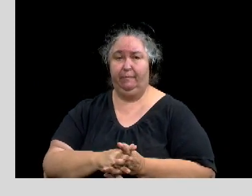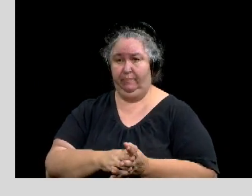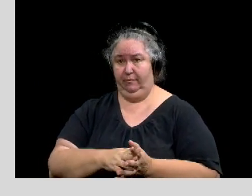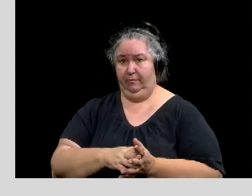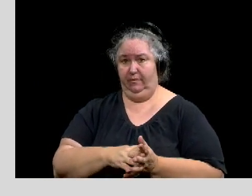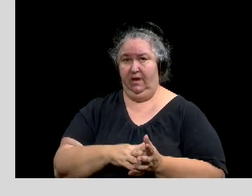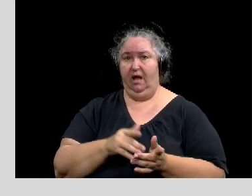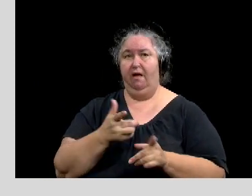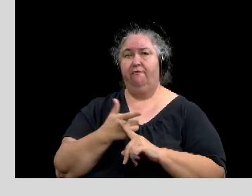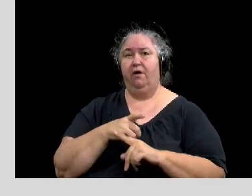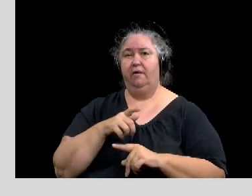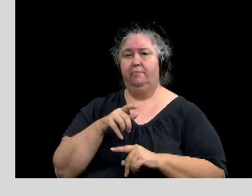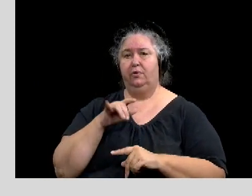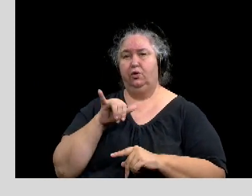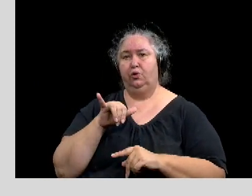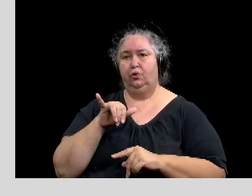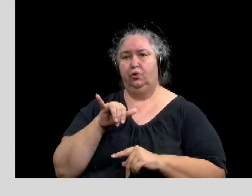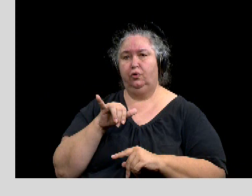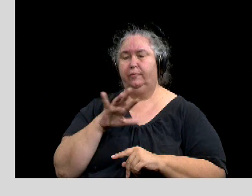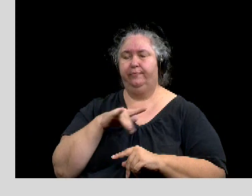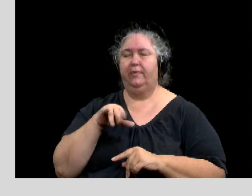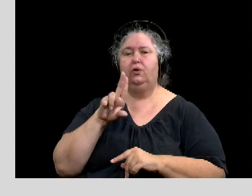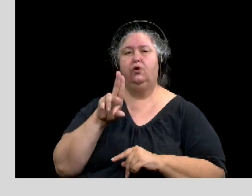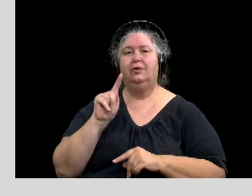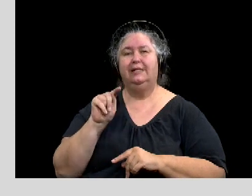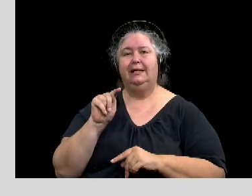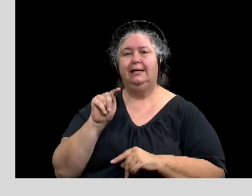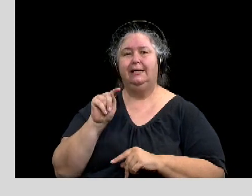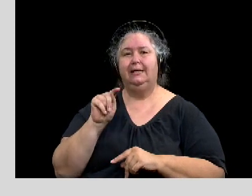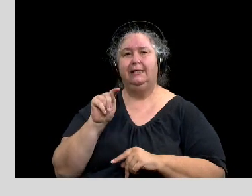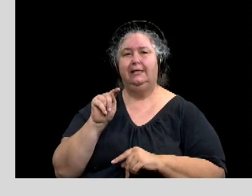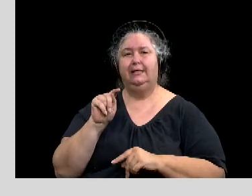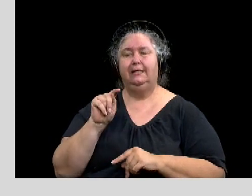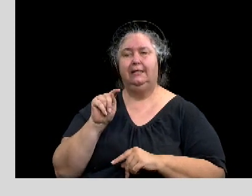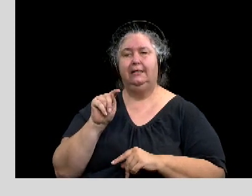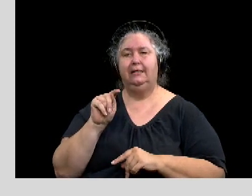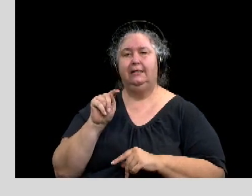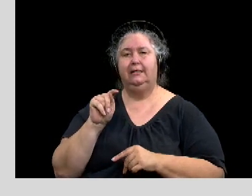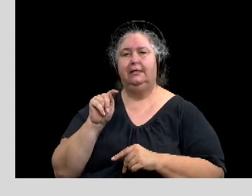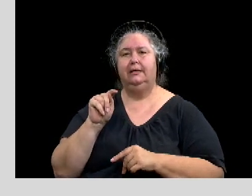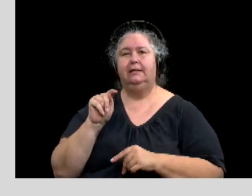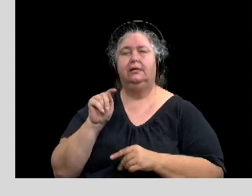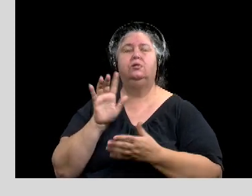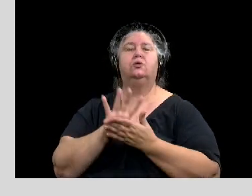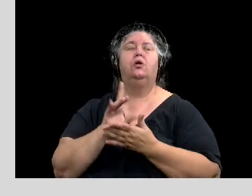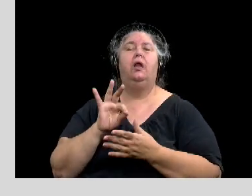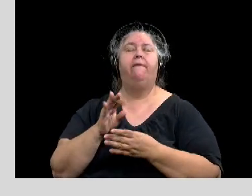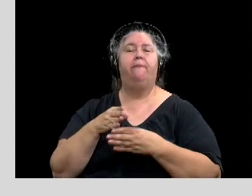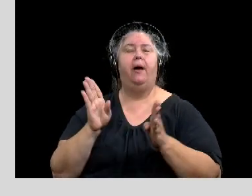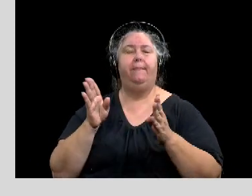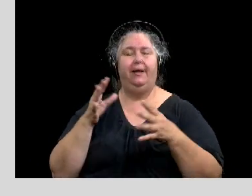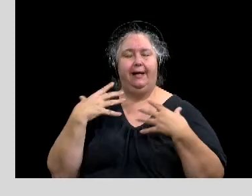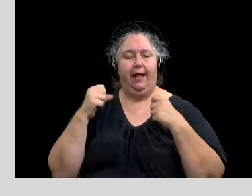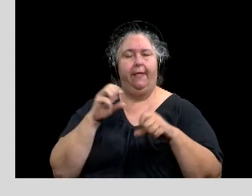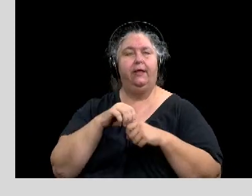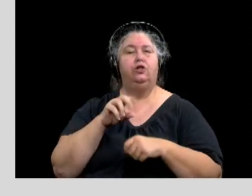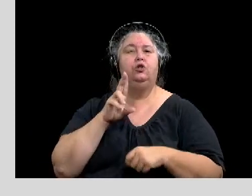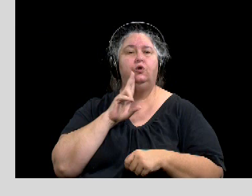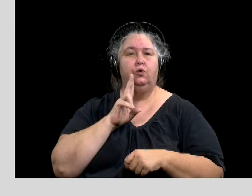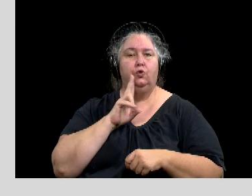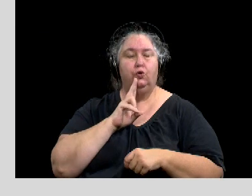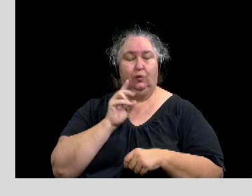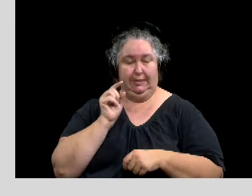the UT Health, the School of Public Health that's in Houston, and this